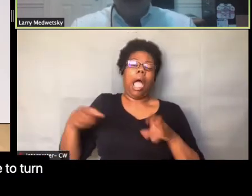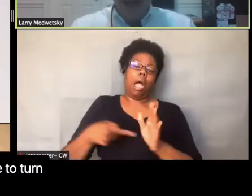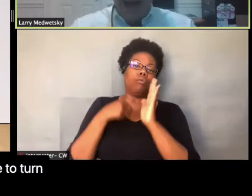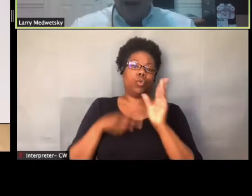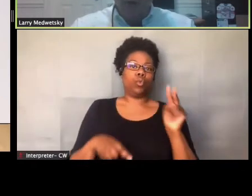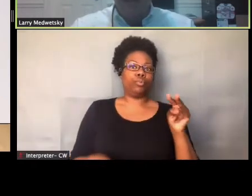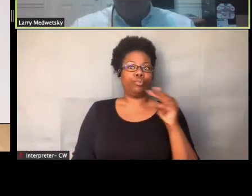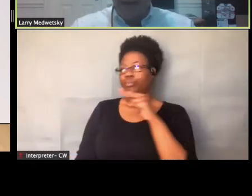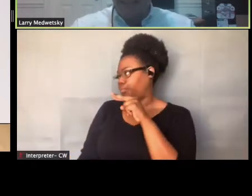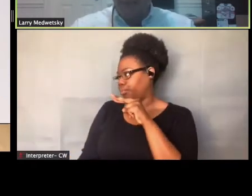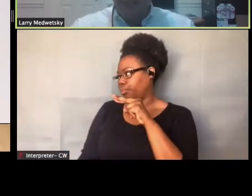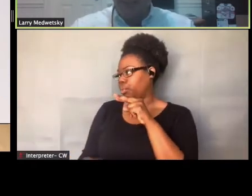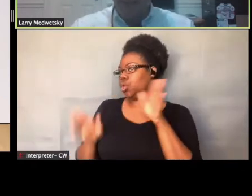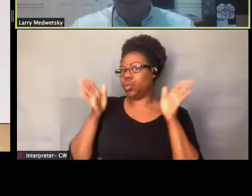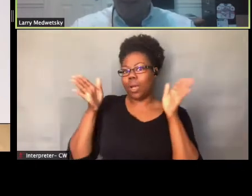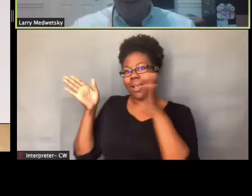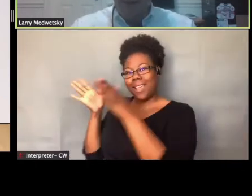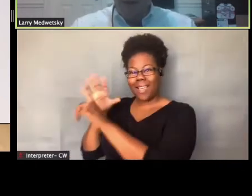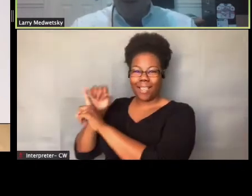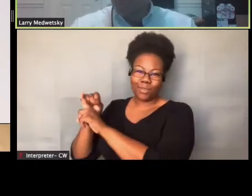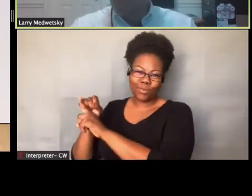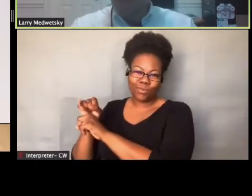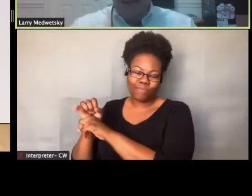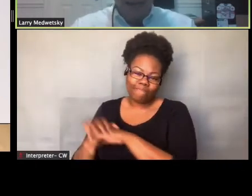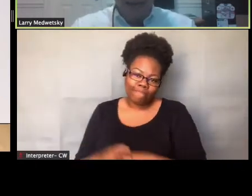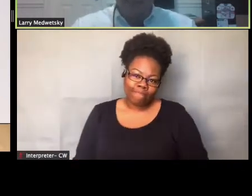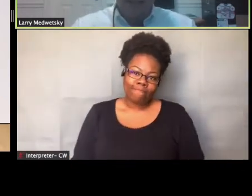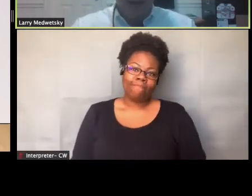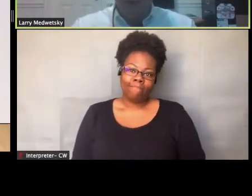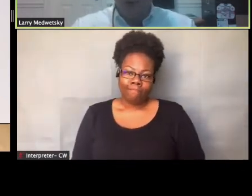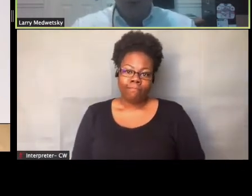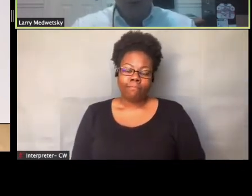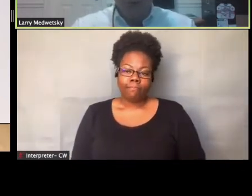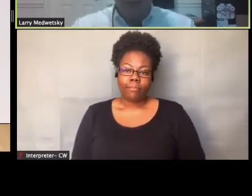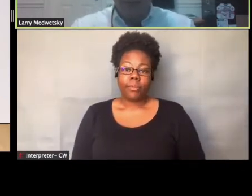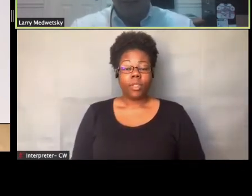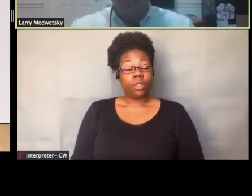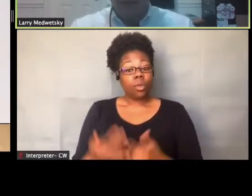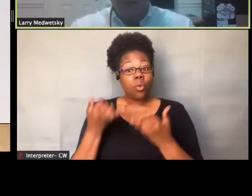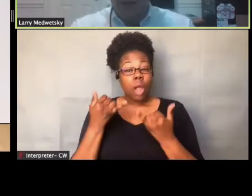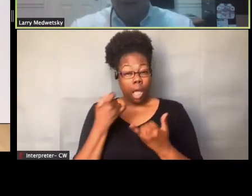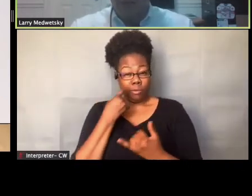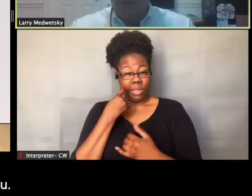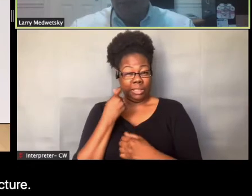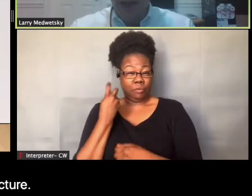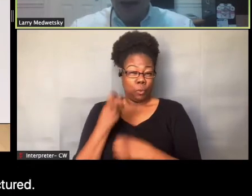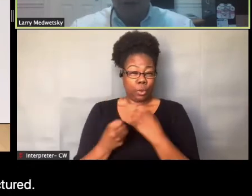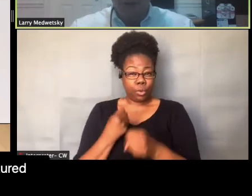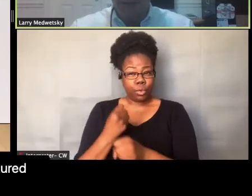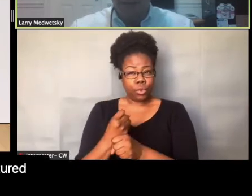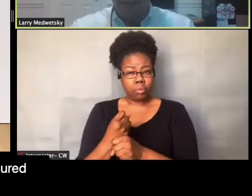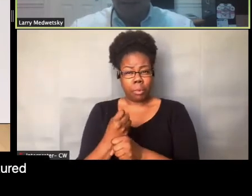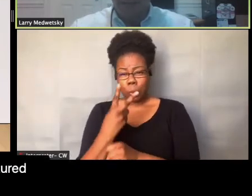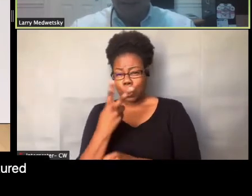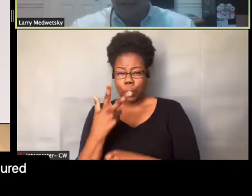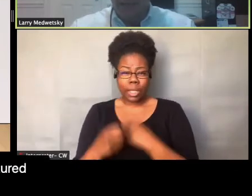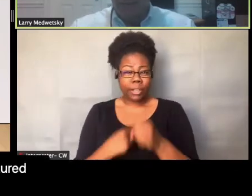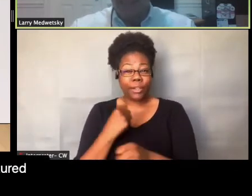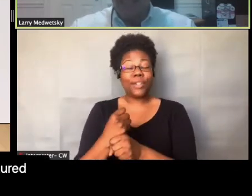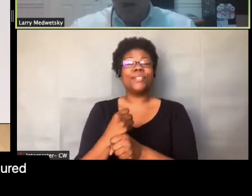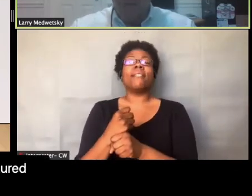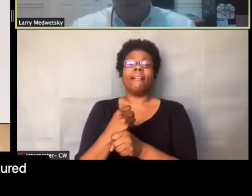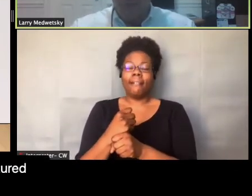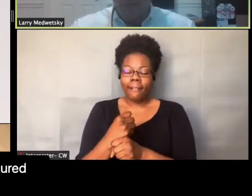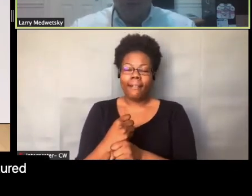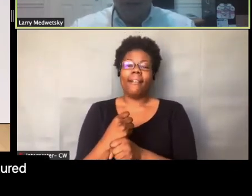So now, in the past few years, and I would say maybe only 2 or 3 years, manufacturers develop algorithms. That